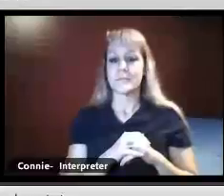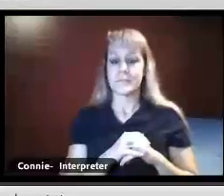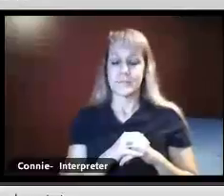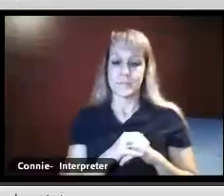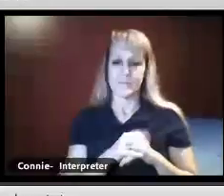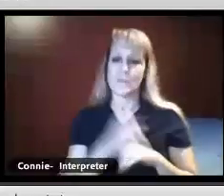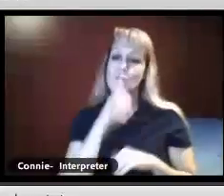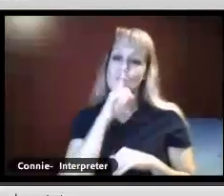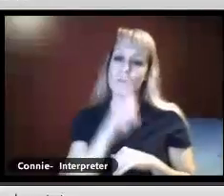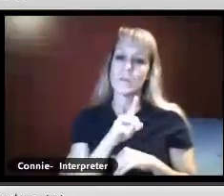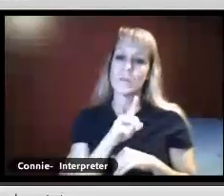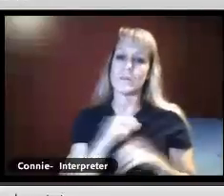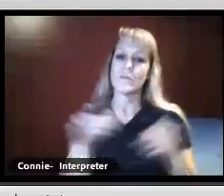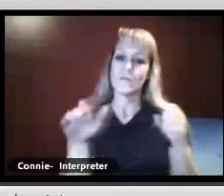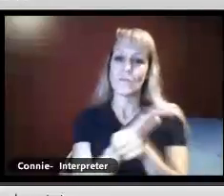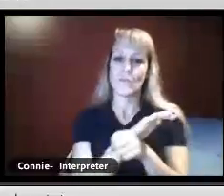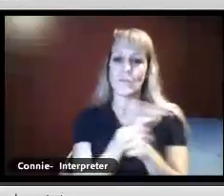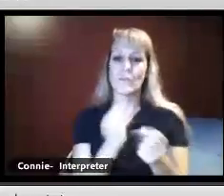resource-rich site.